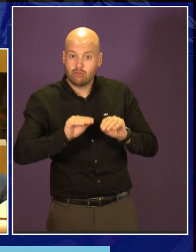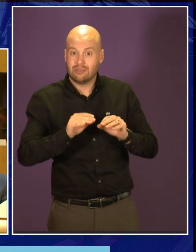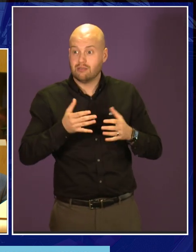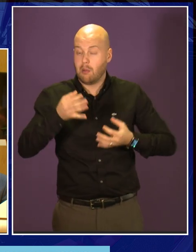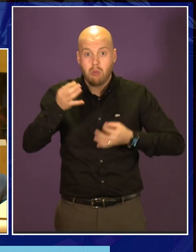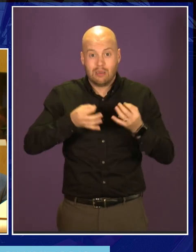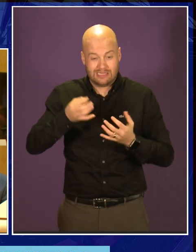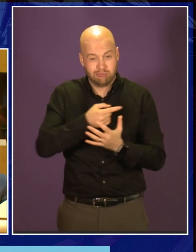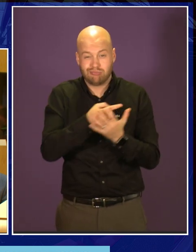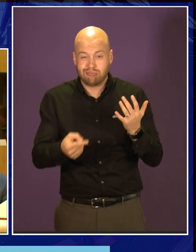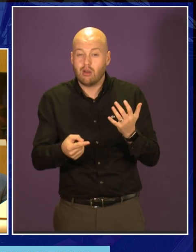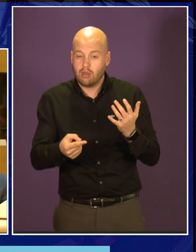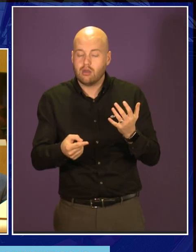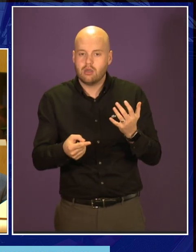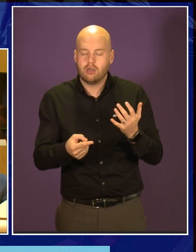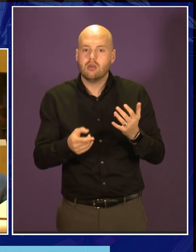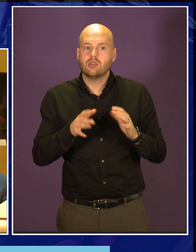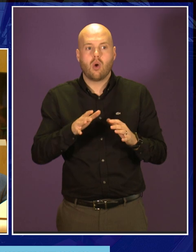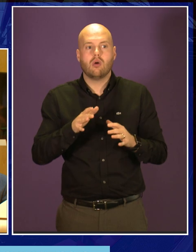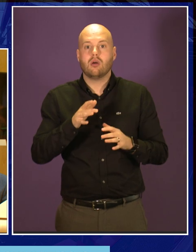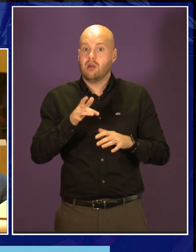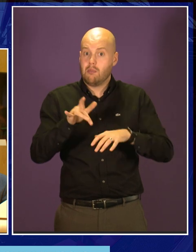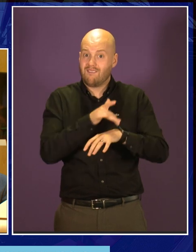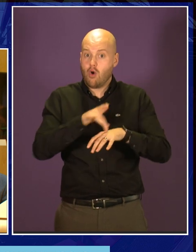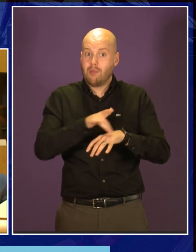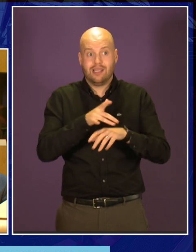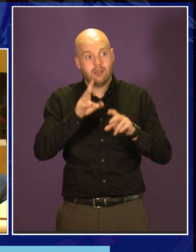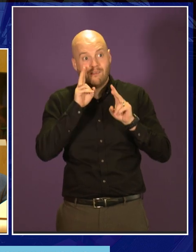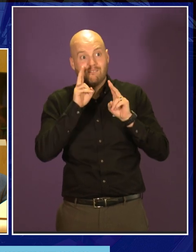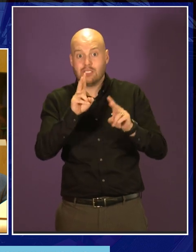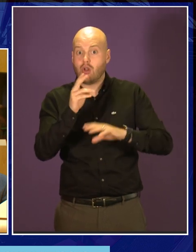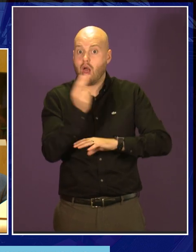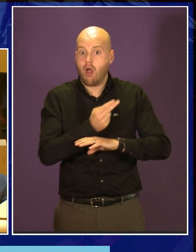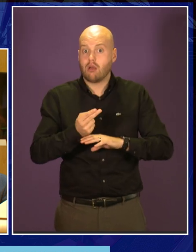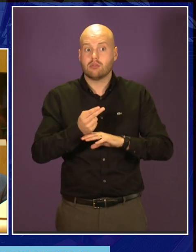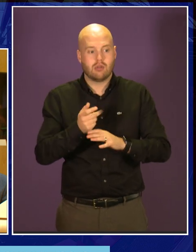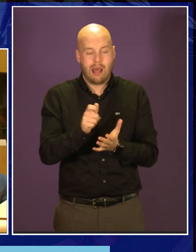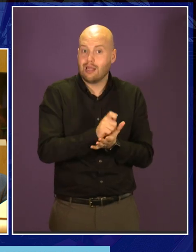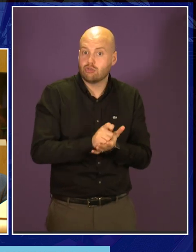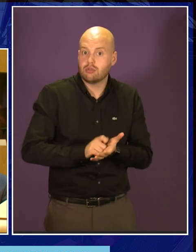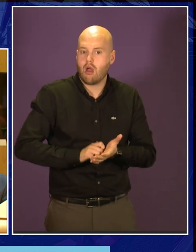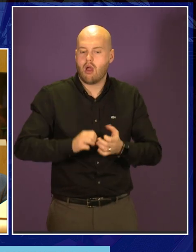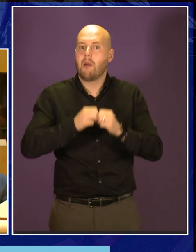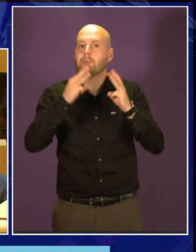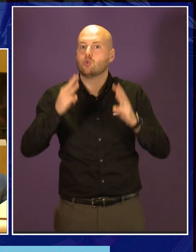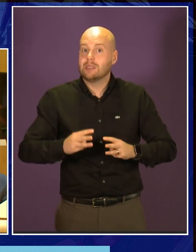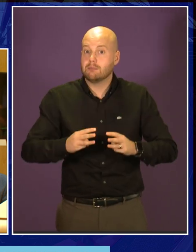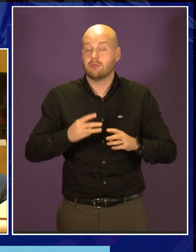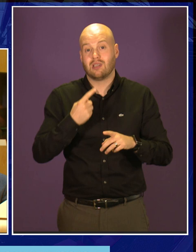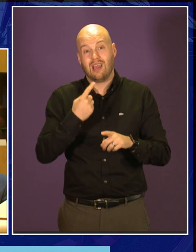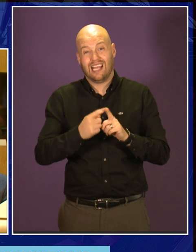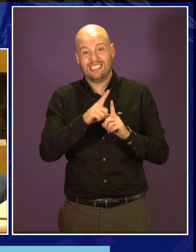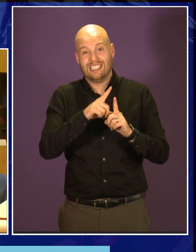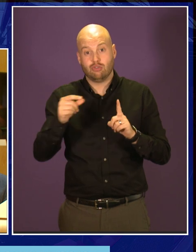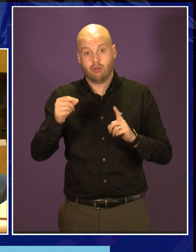full range of artistic practice too, from performing and visual arts to literature, museums, and of course, digital art